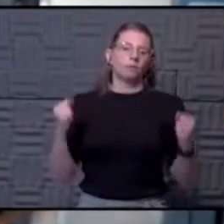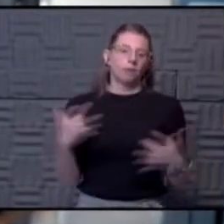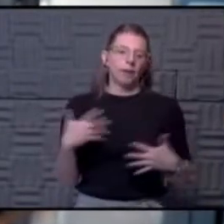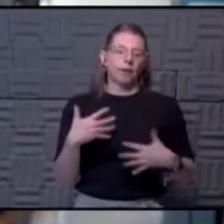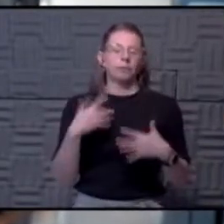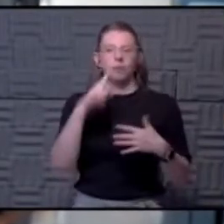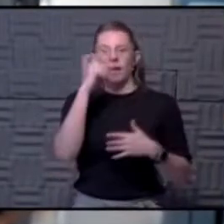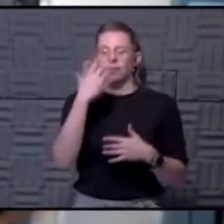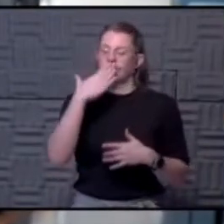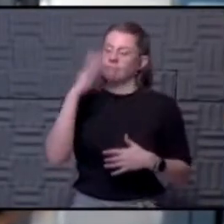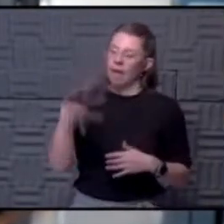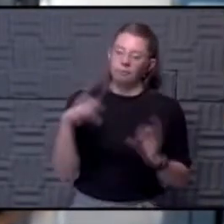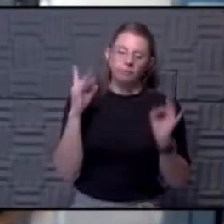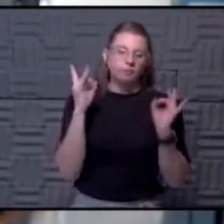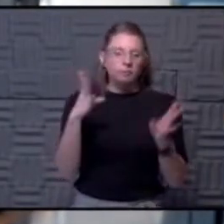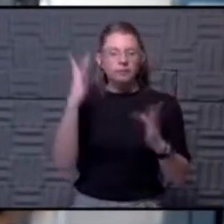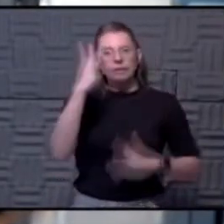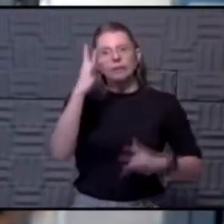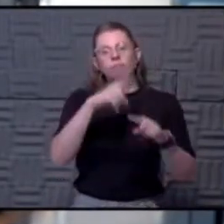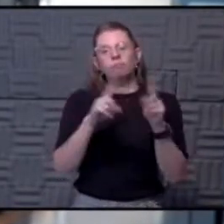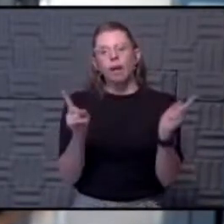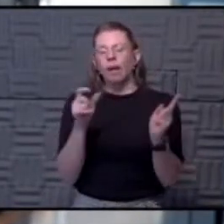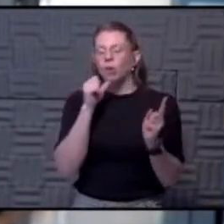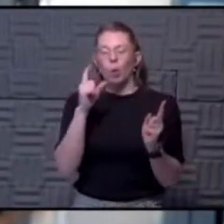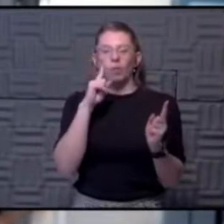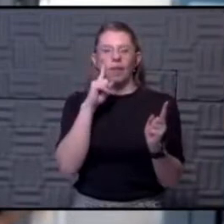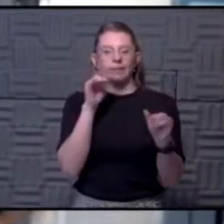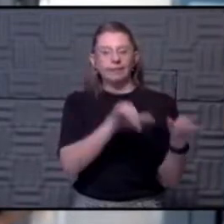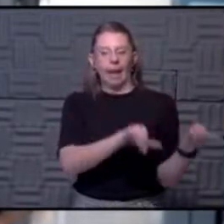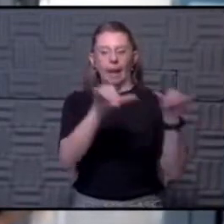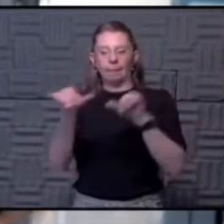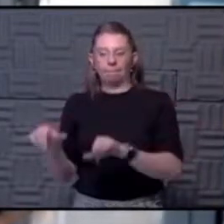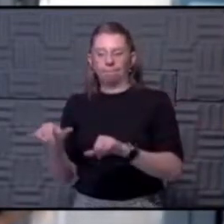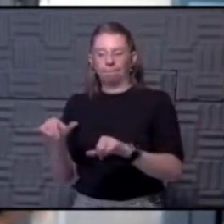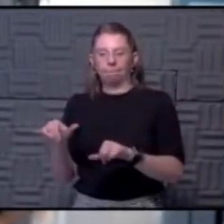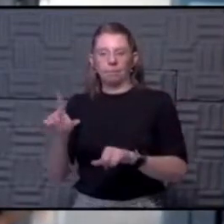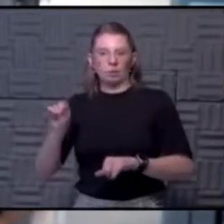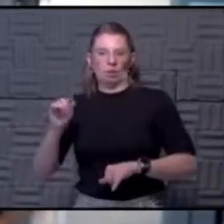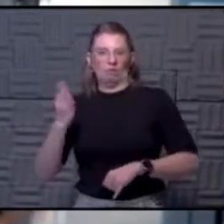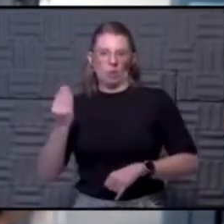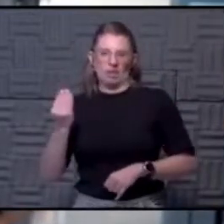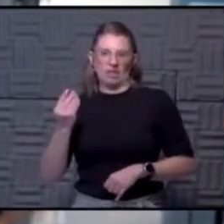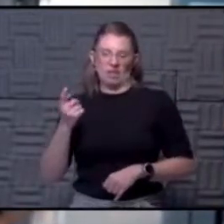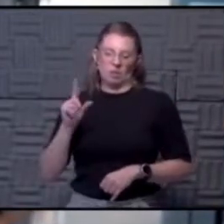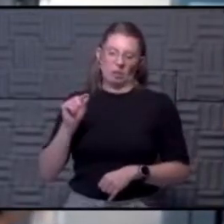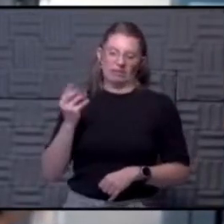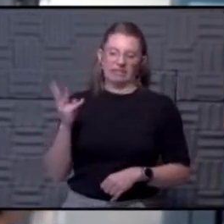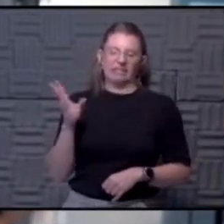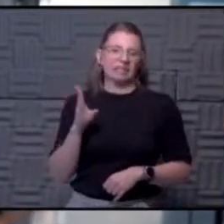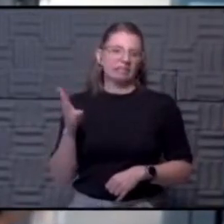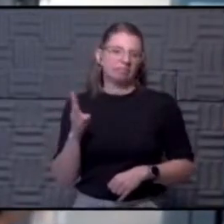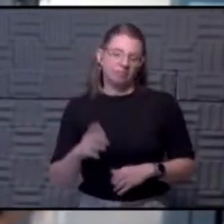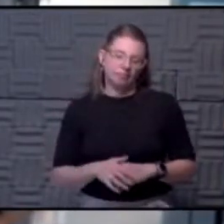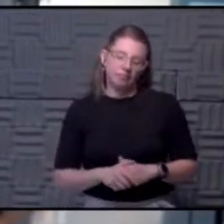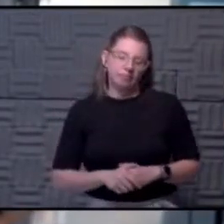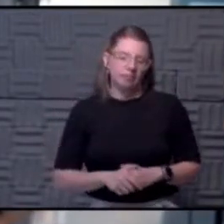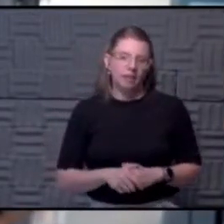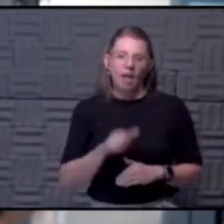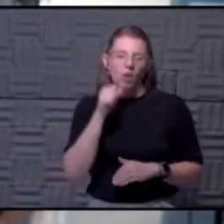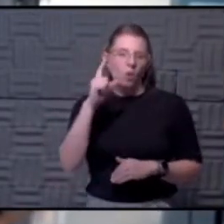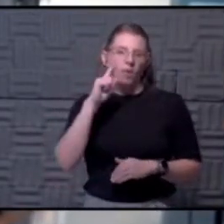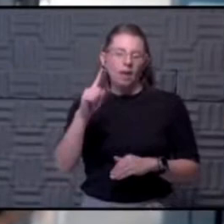disease, but I think it's not going to be the same magnitude in terms of the concern for worldwide